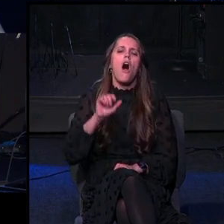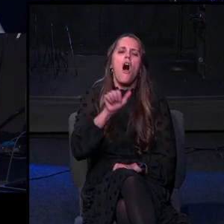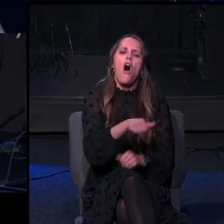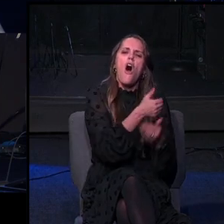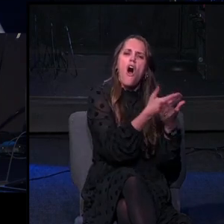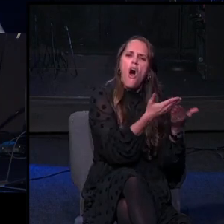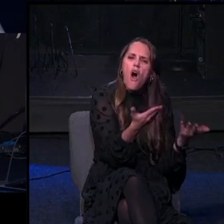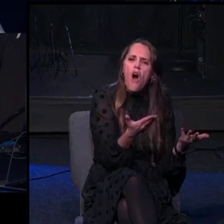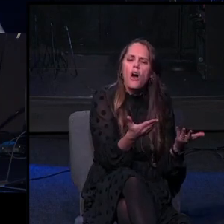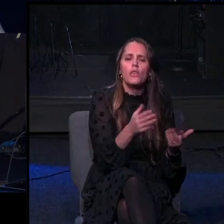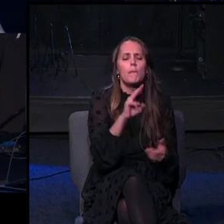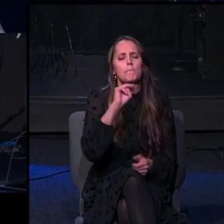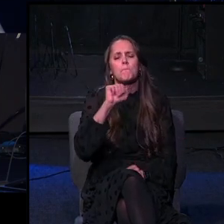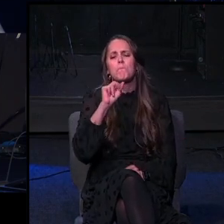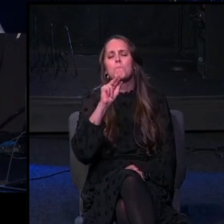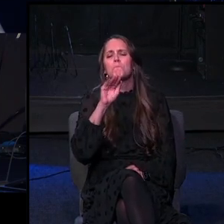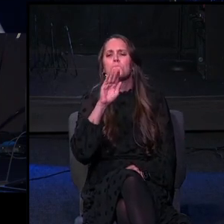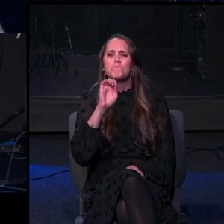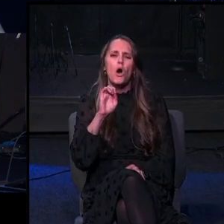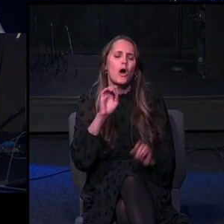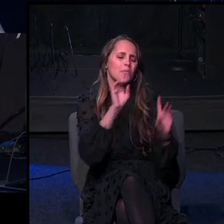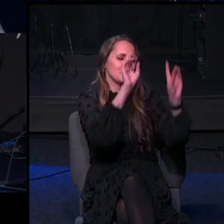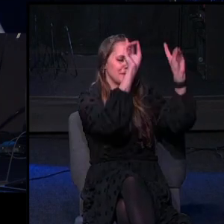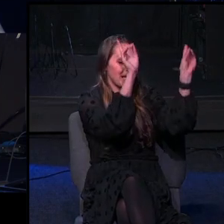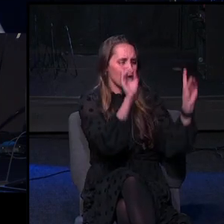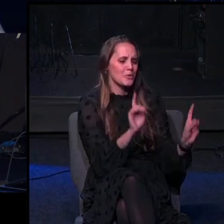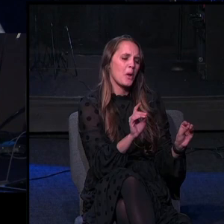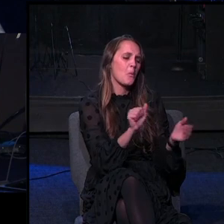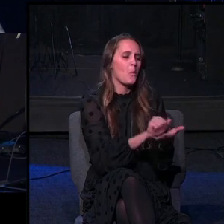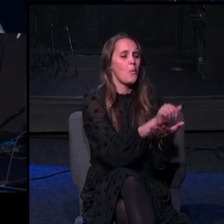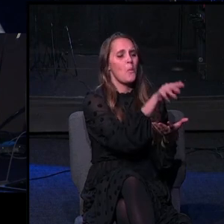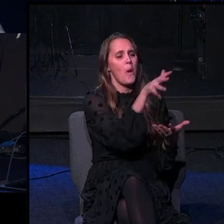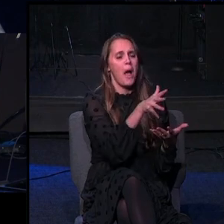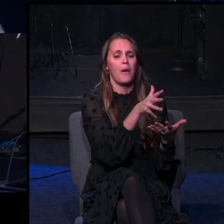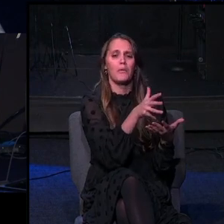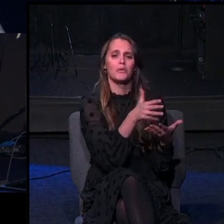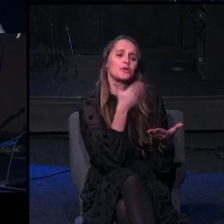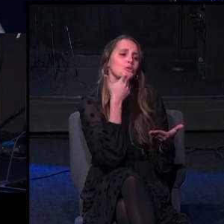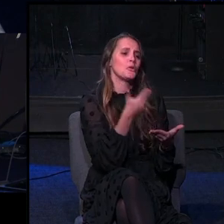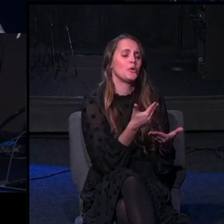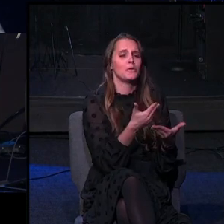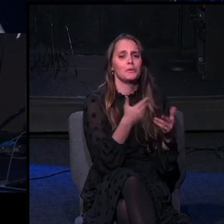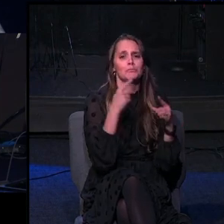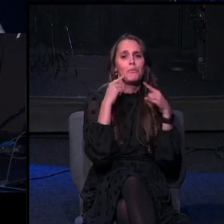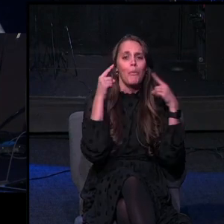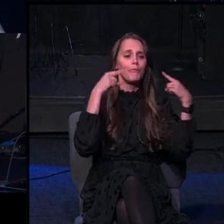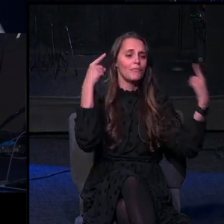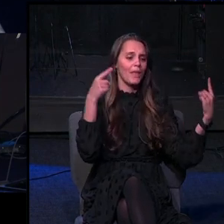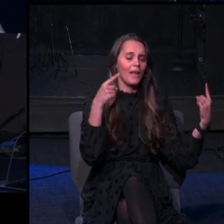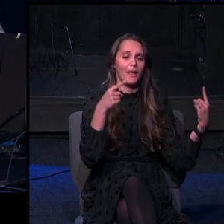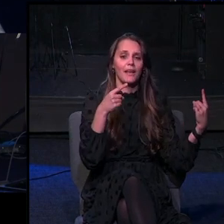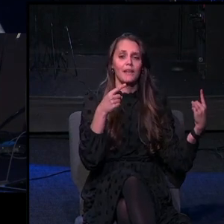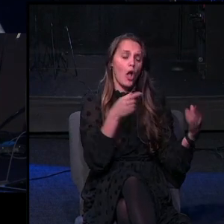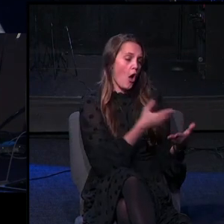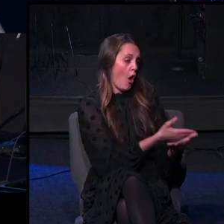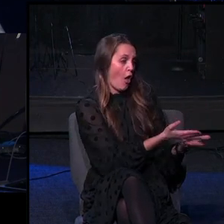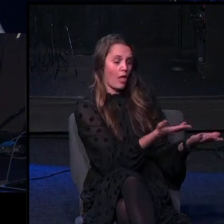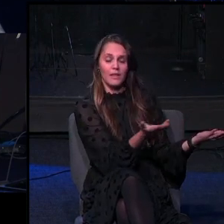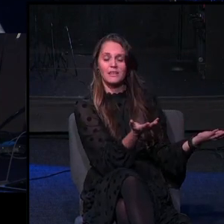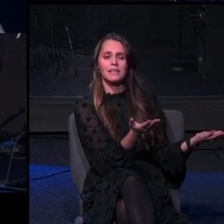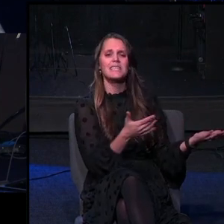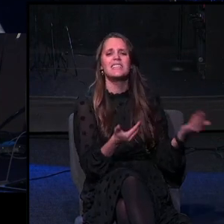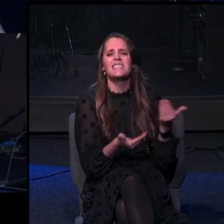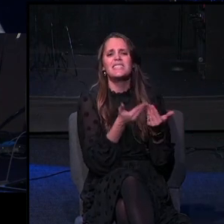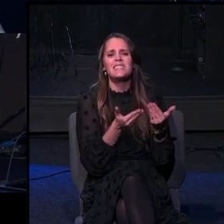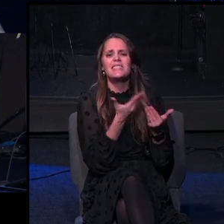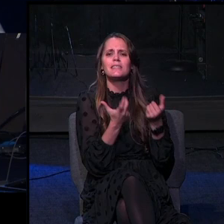the marble decorations and wealth and prosperity and fame, all of this other thing, all these other things that is so easy and tempting